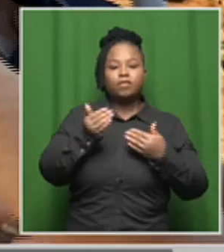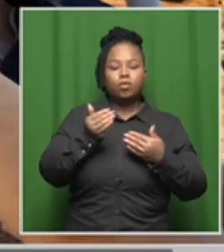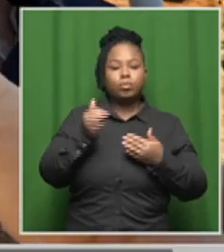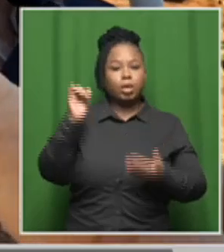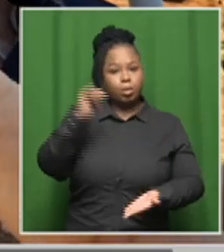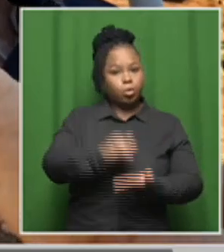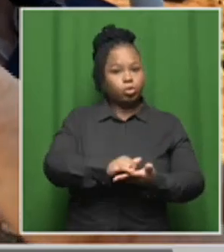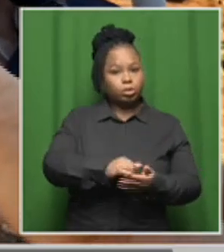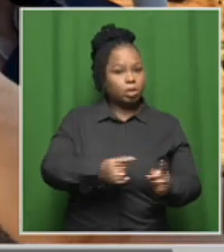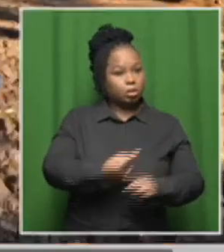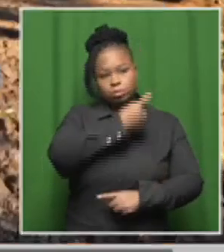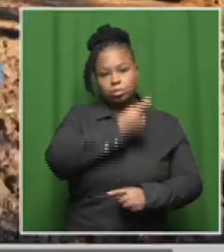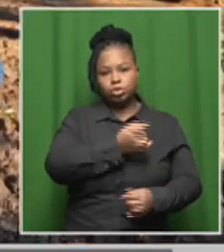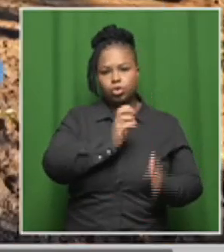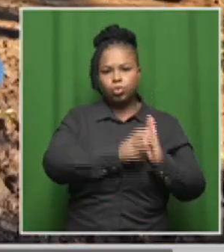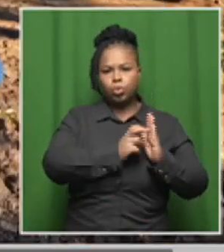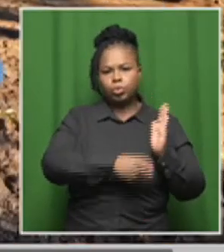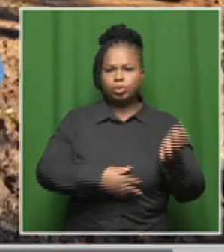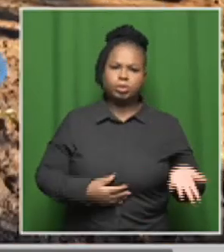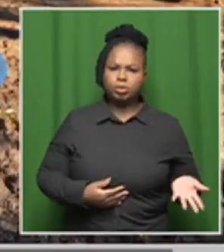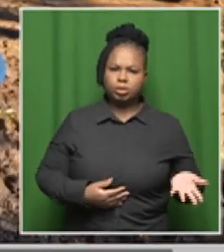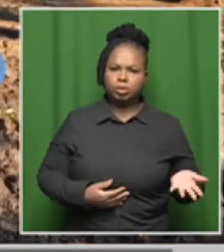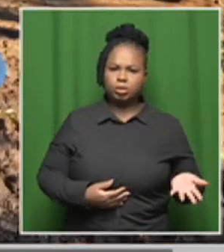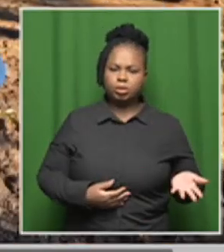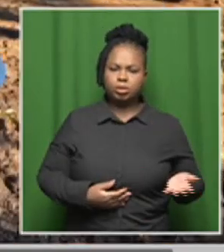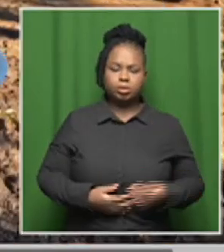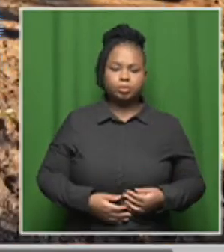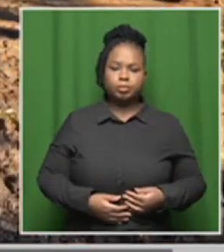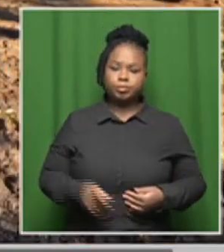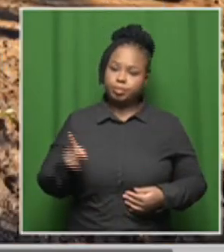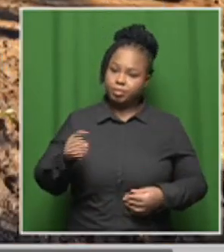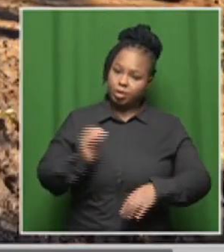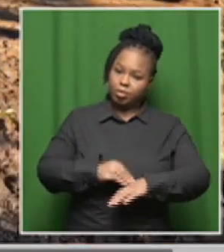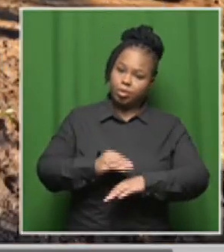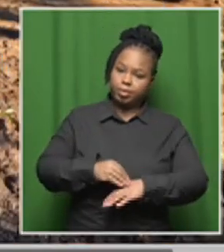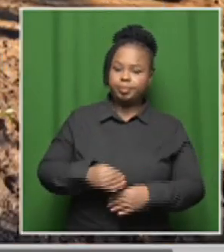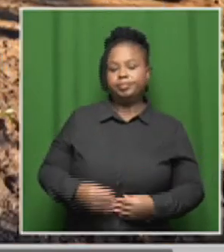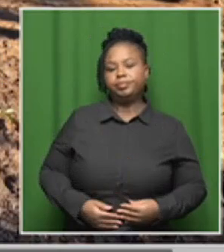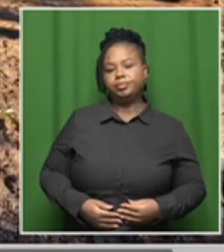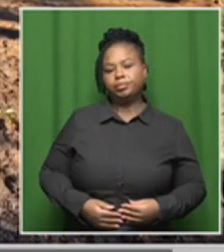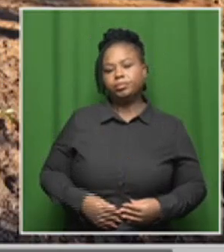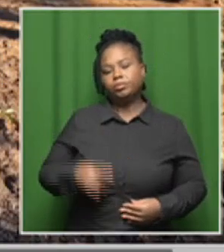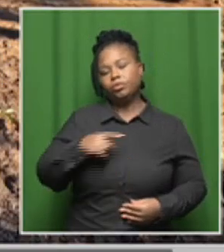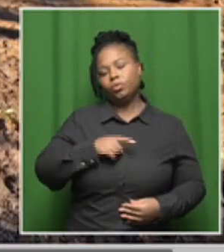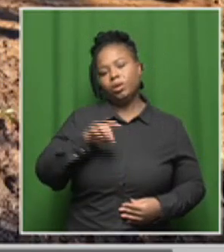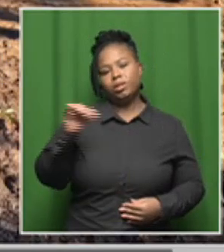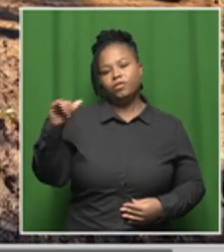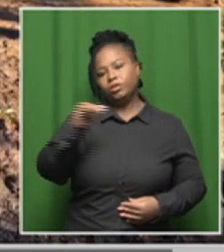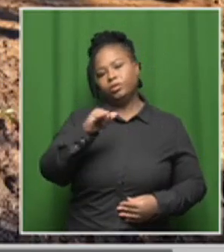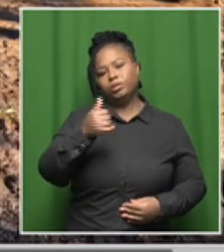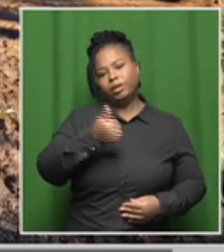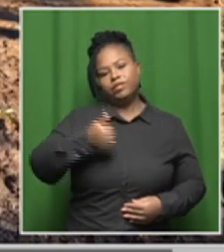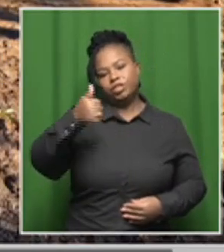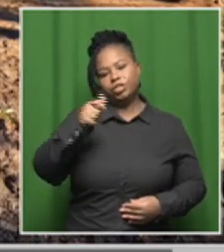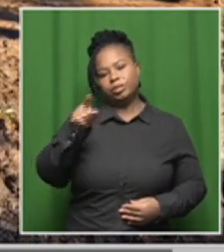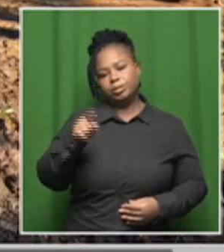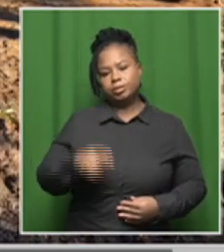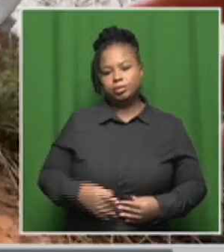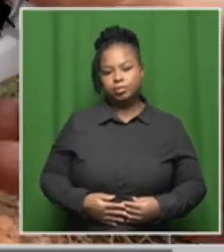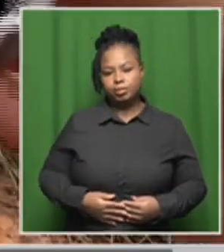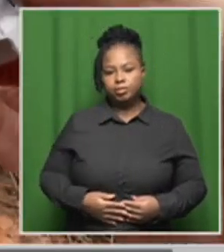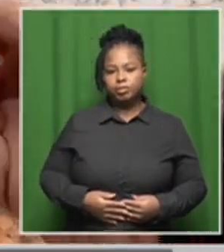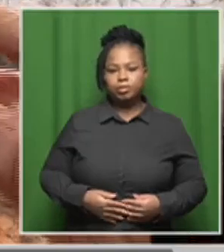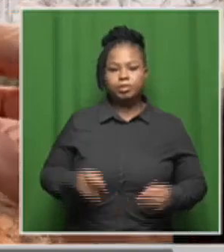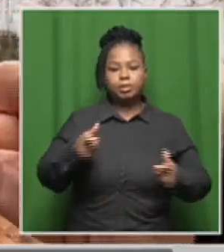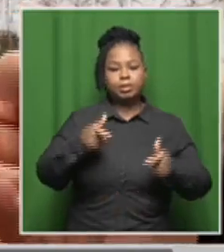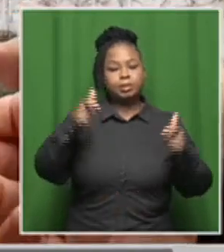against the rules. And this is the issue that the Civil Aviation Authority has to address. And that is a big thing, because I